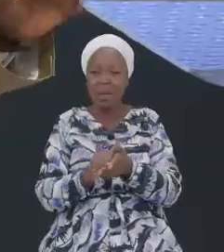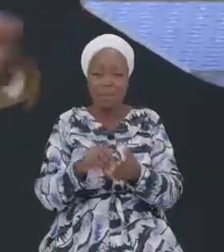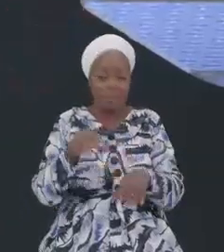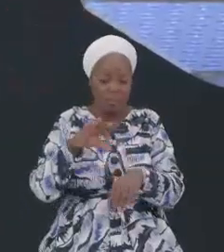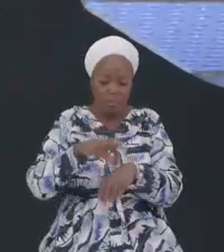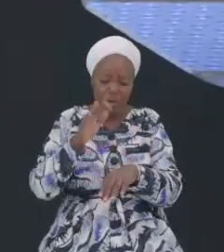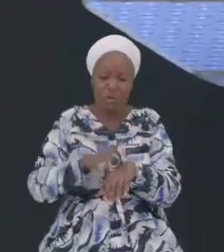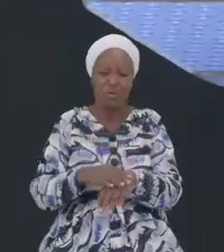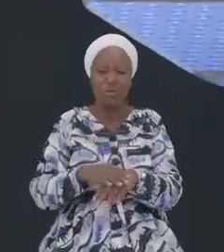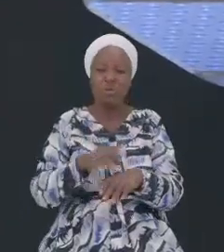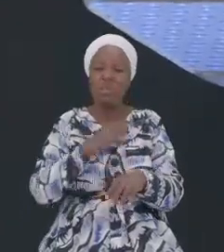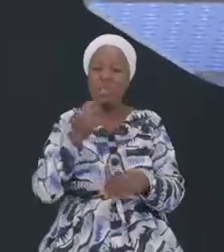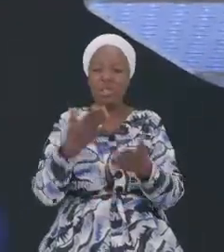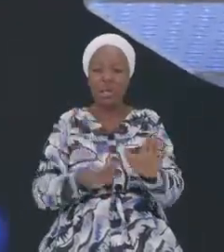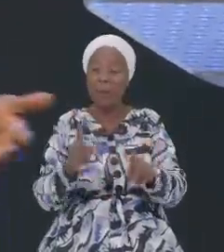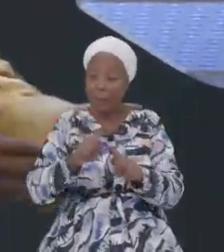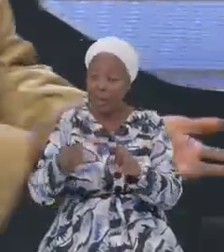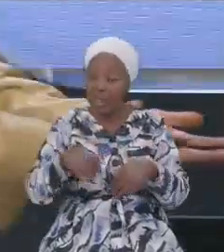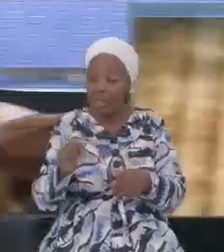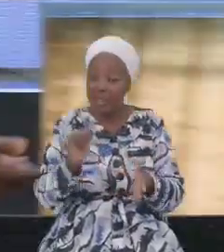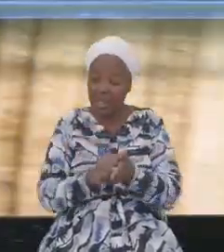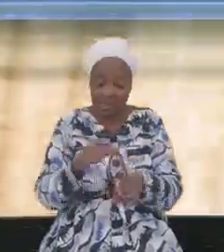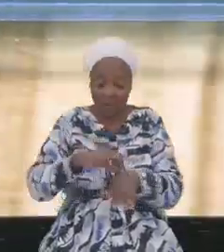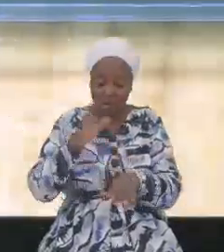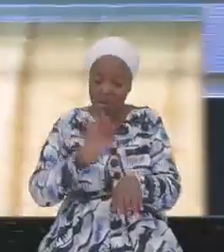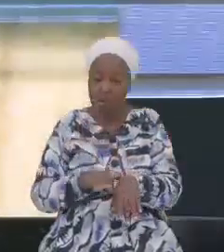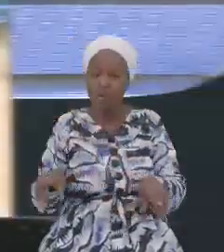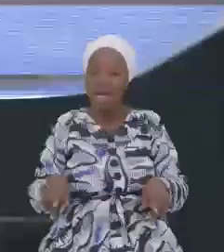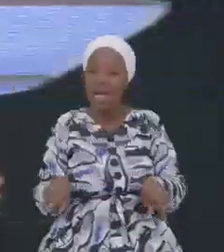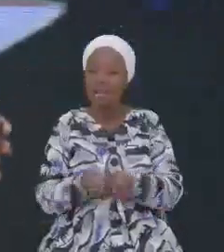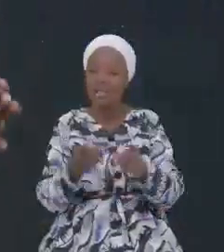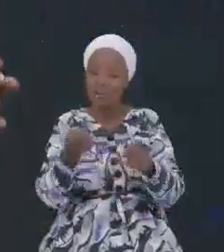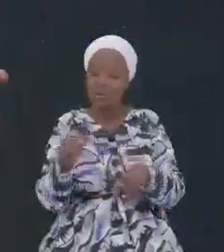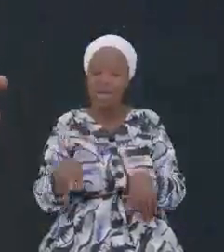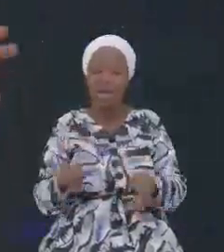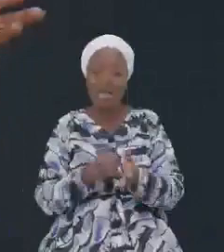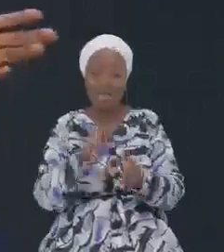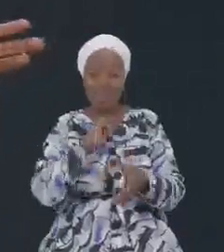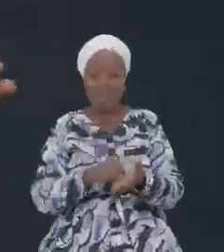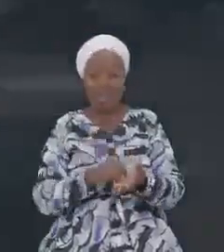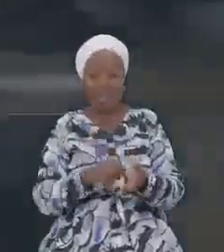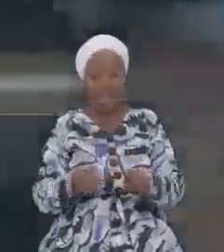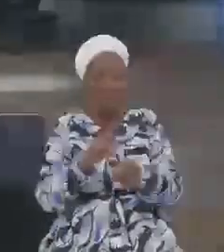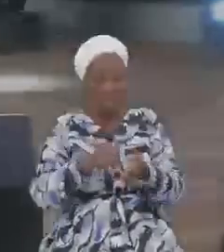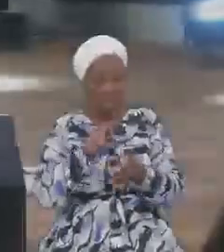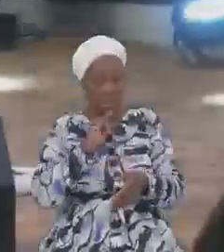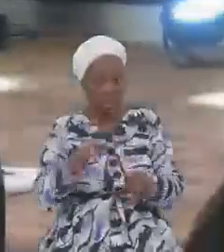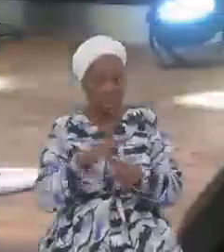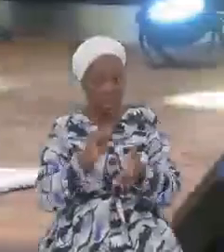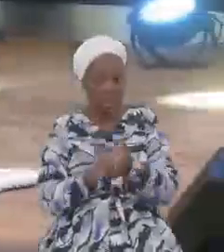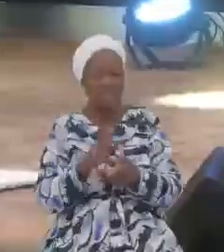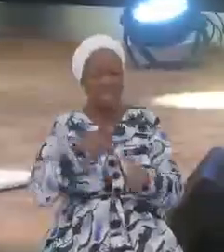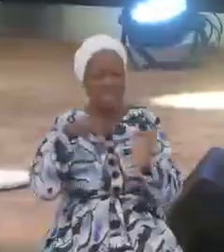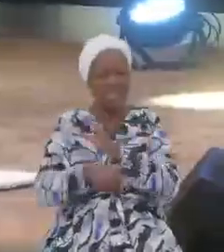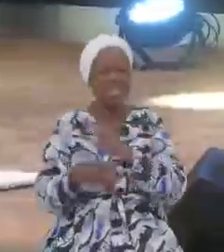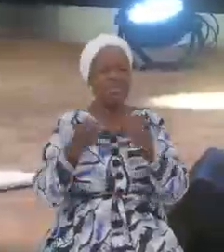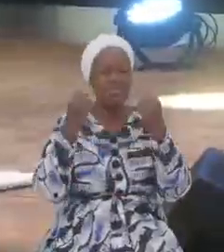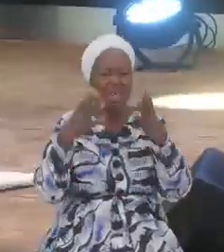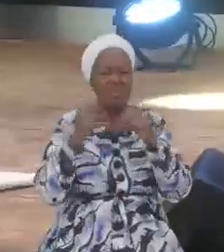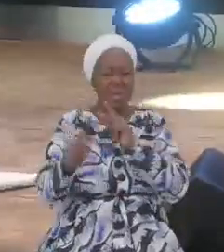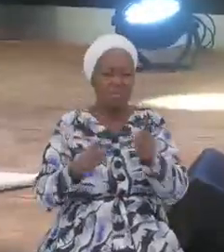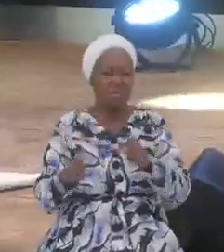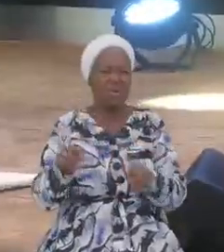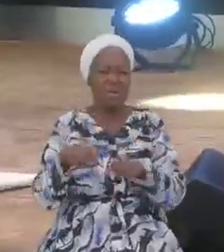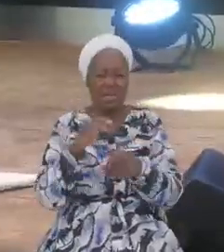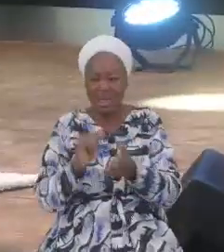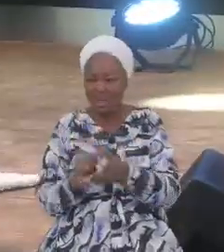the world with that malaria. You go to this place, they say, this one is malaria, this one is typhoid. You go to another place, that